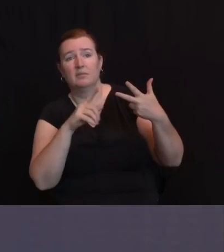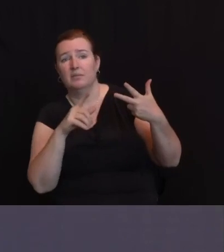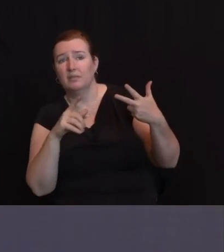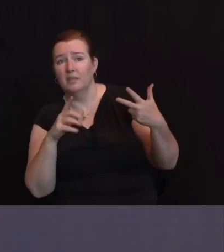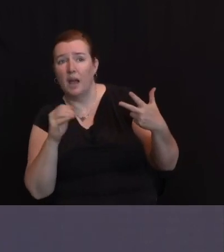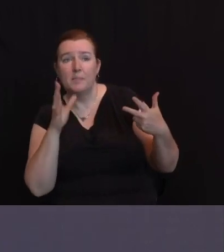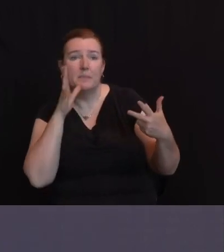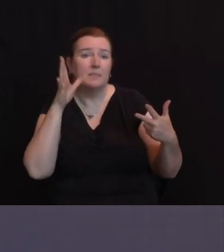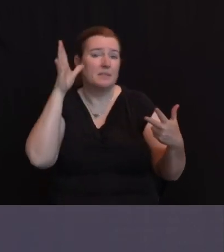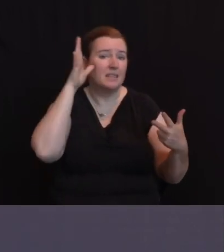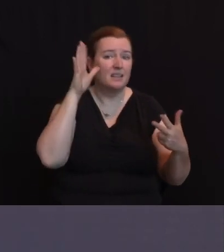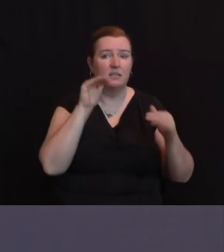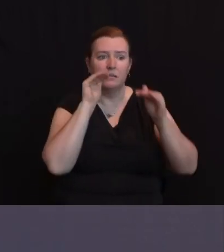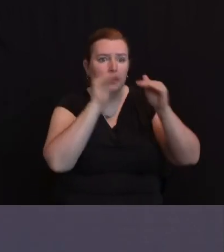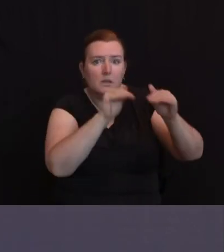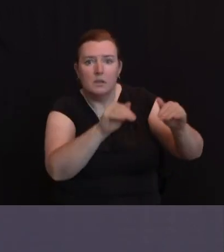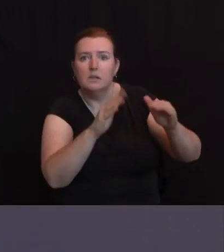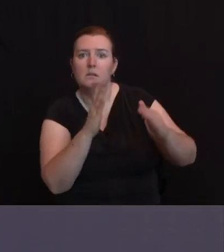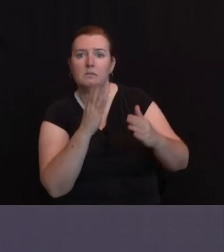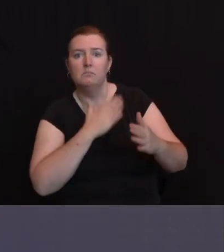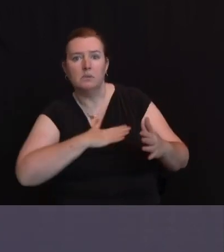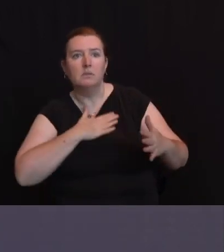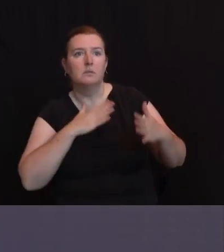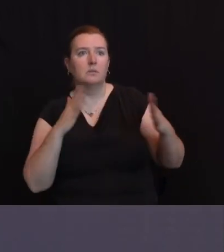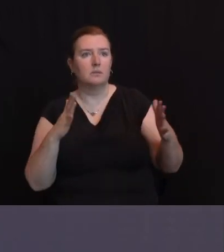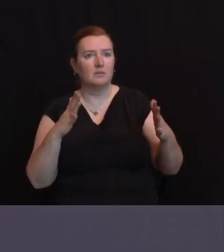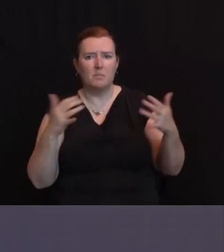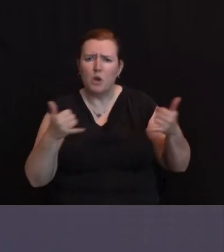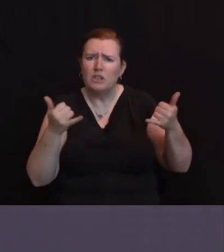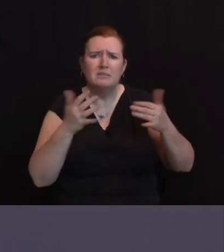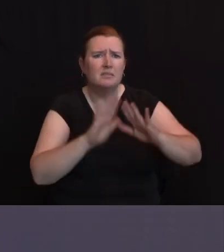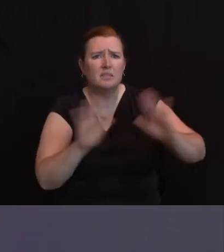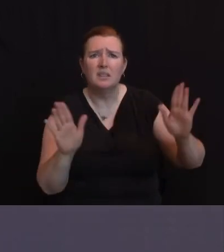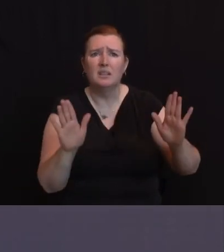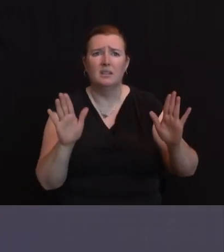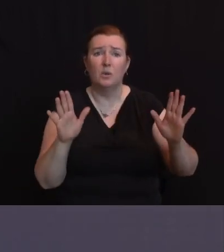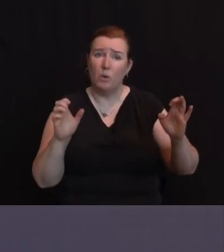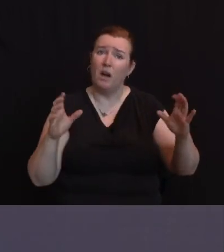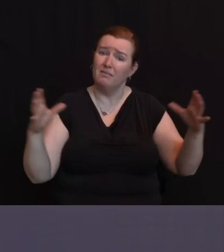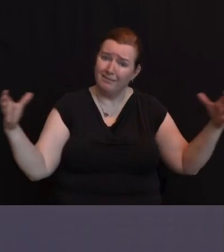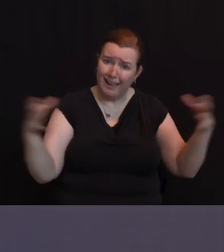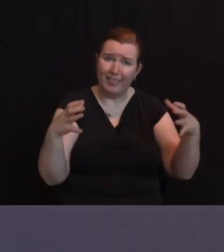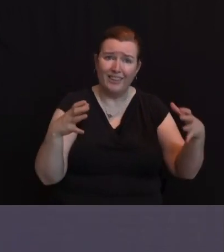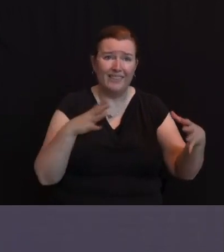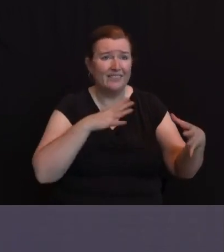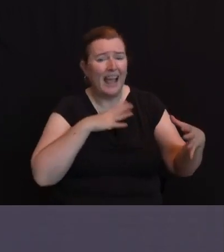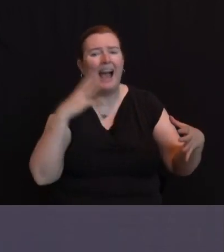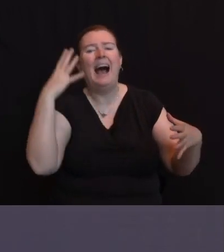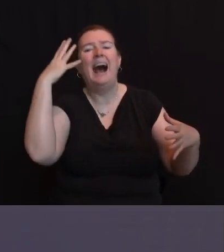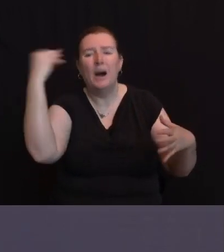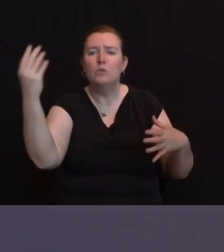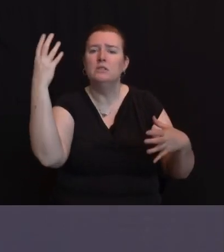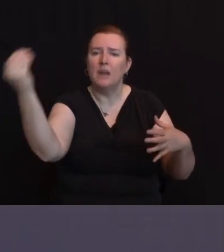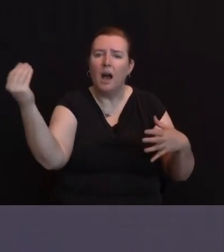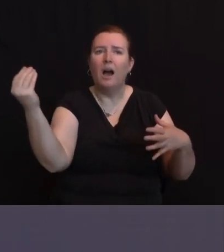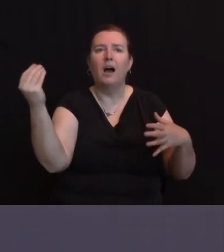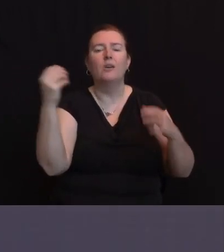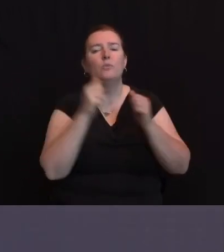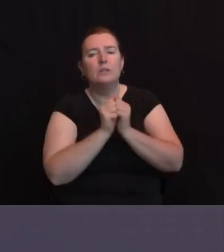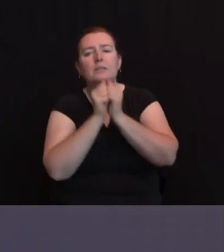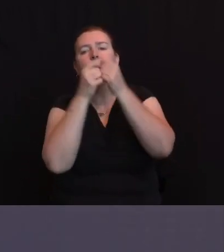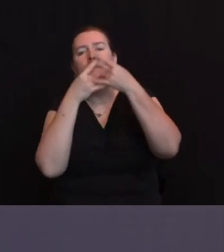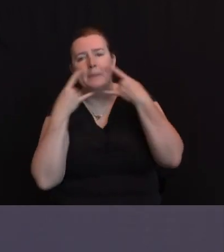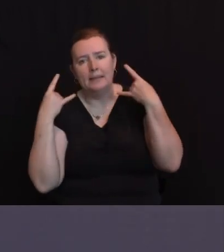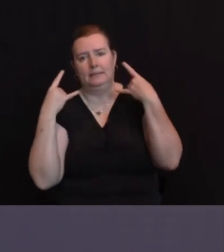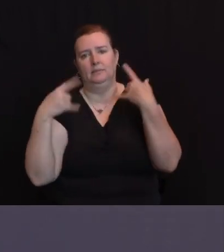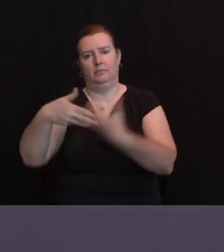dads. Please don't let this happen. We're okay if you want to gather, but do it outside. Do it with one of these. Do it